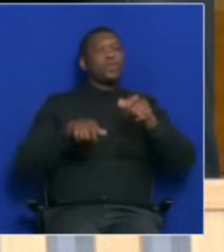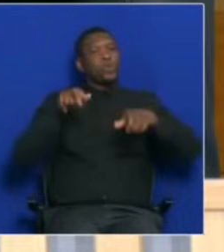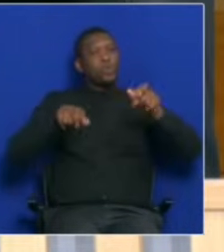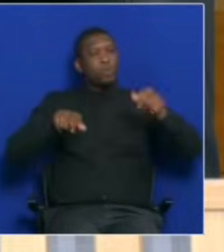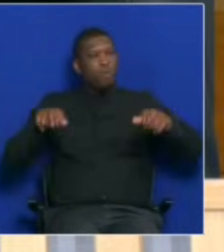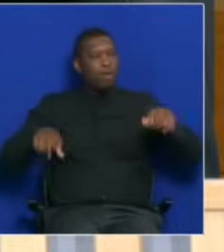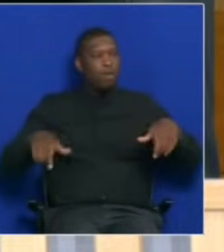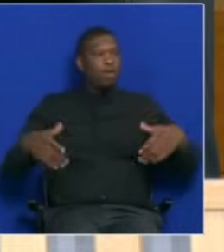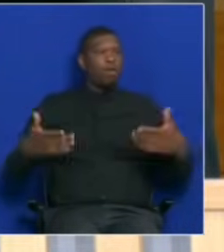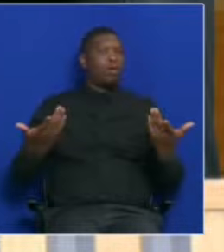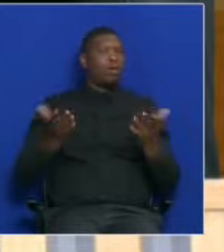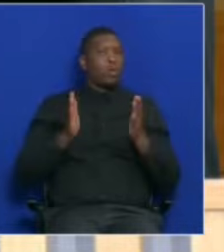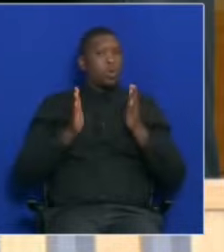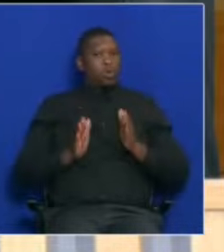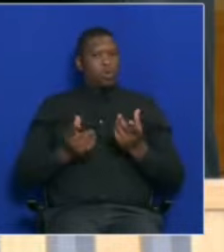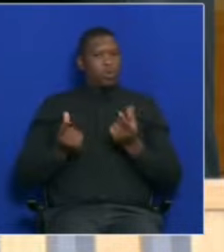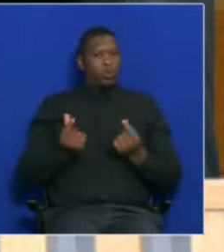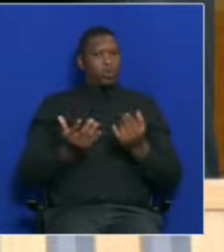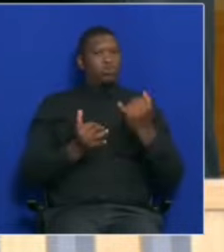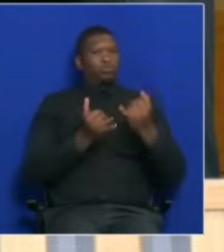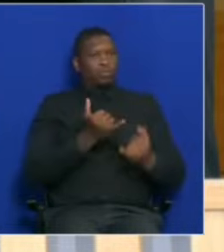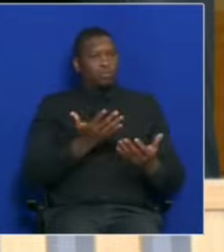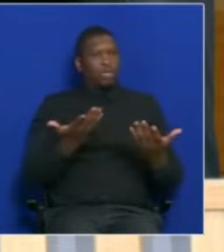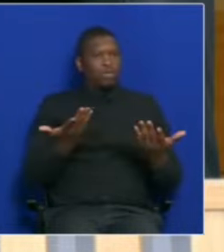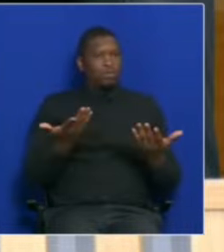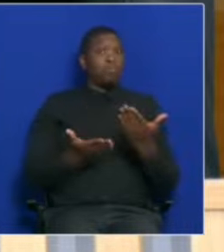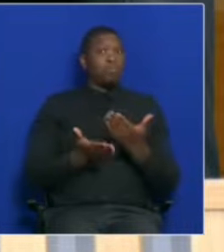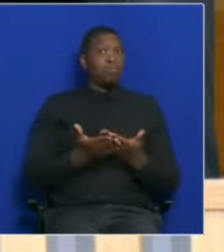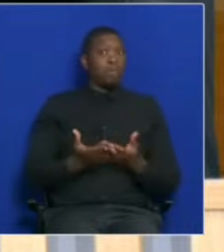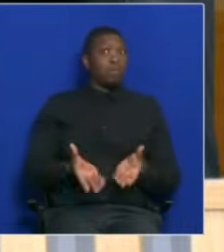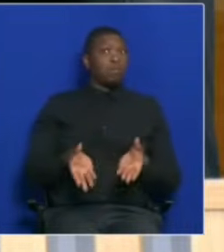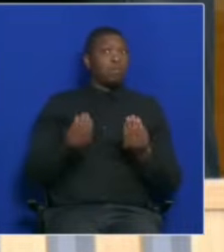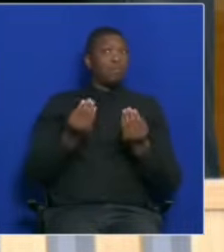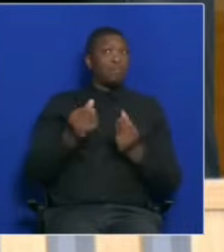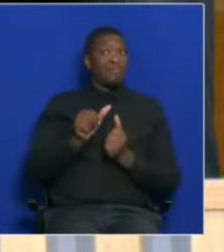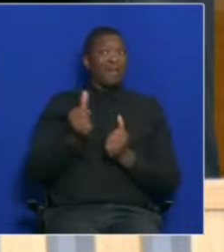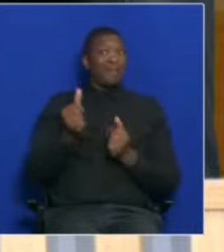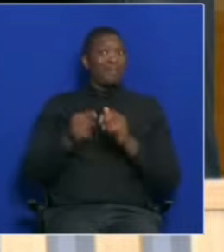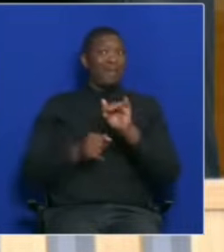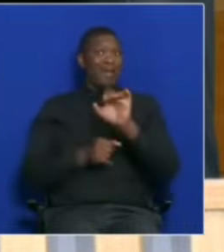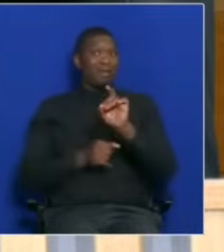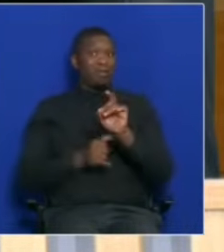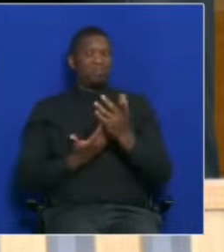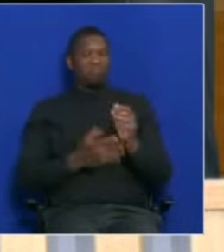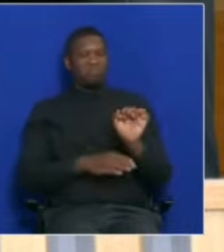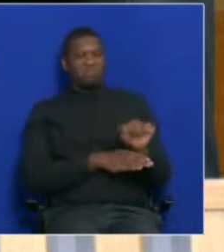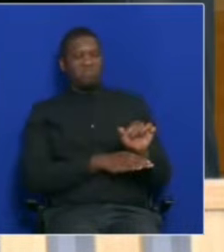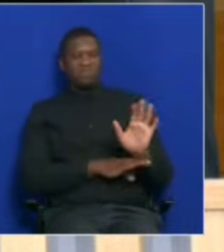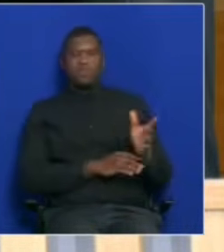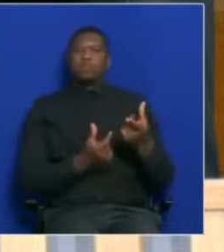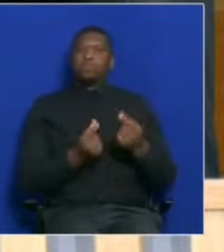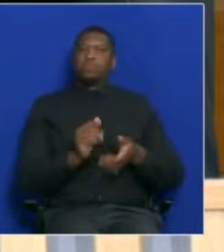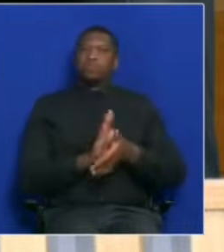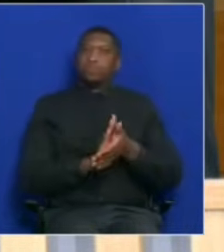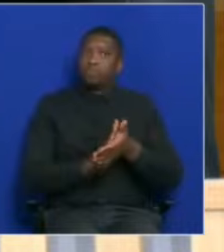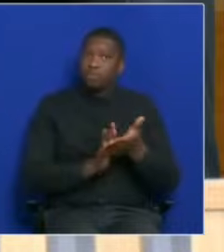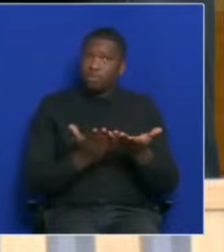conduct. You can get another ID who simply ignores it. Isn't the solution that